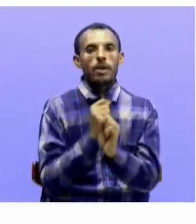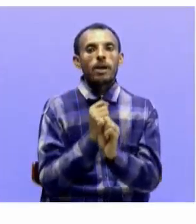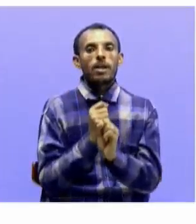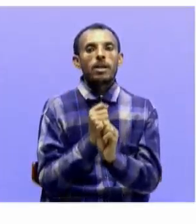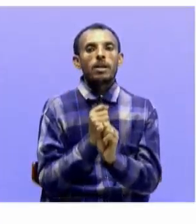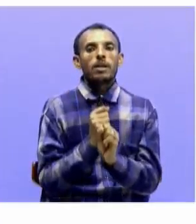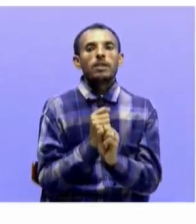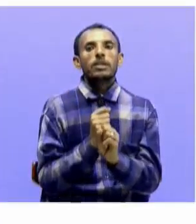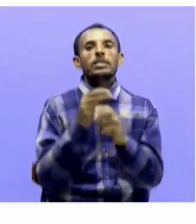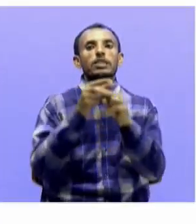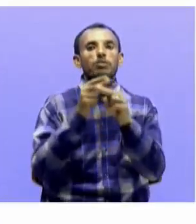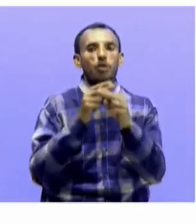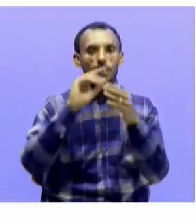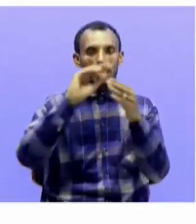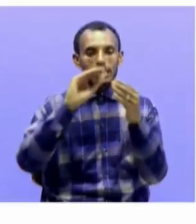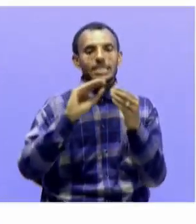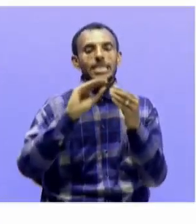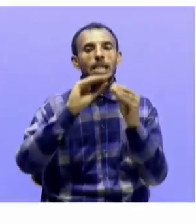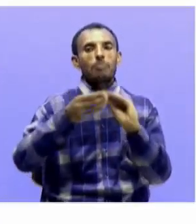the smallest number.